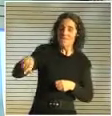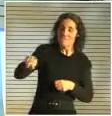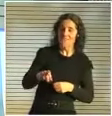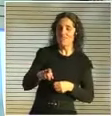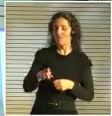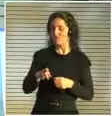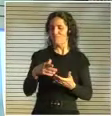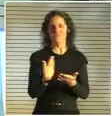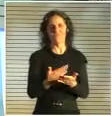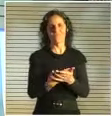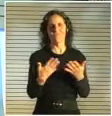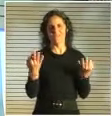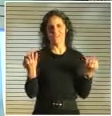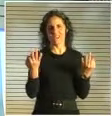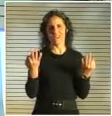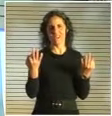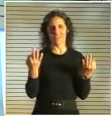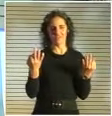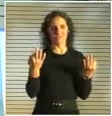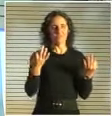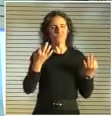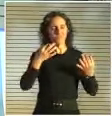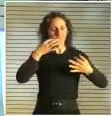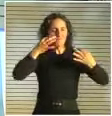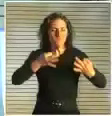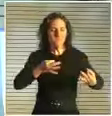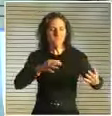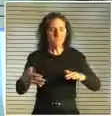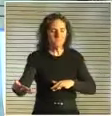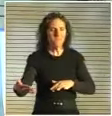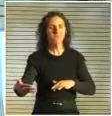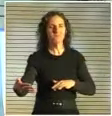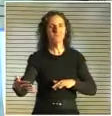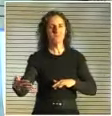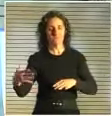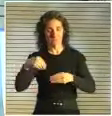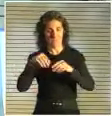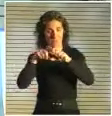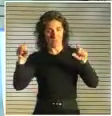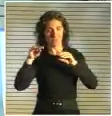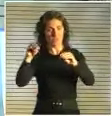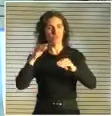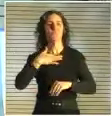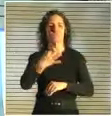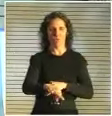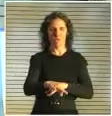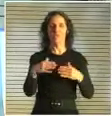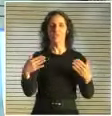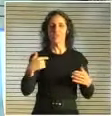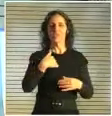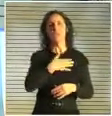practices and within their businesses. And I really want to thank the UNWTO for having the industry be a part of this